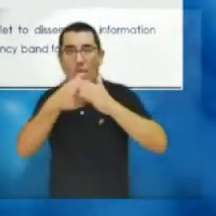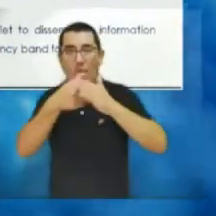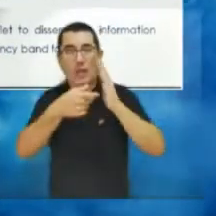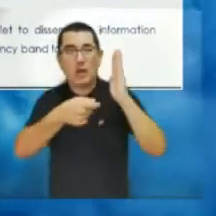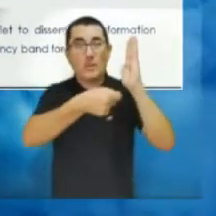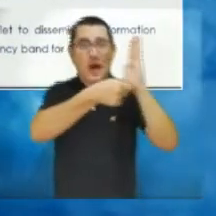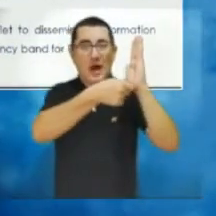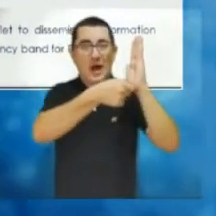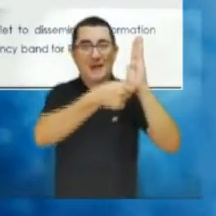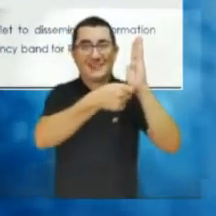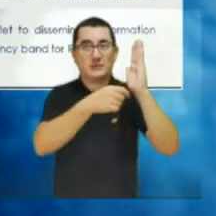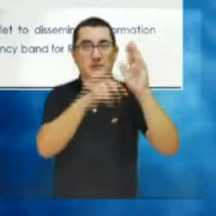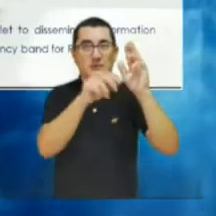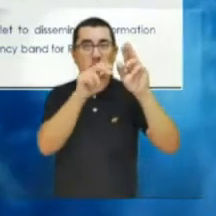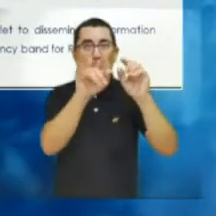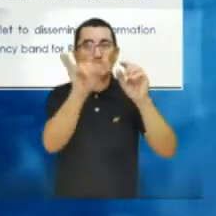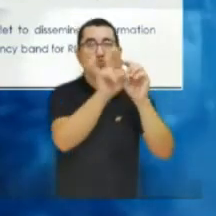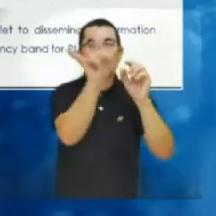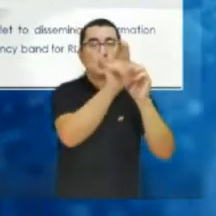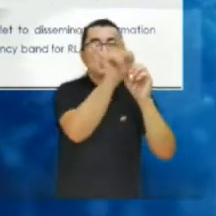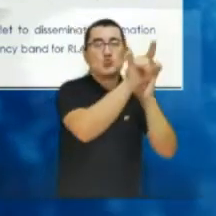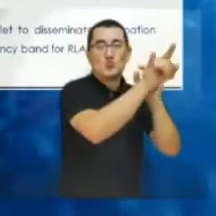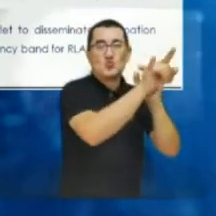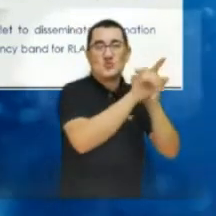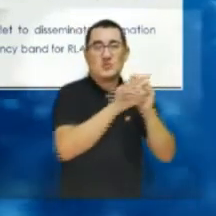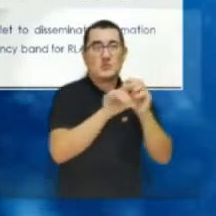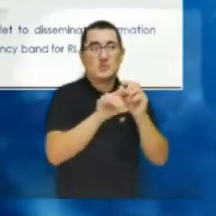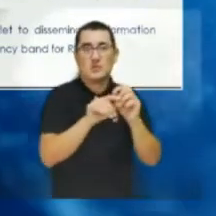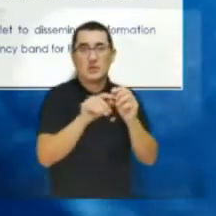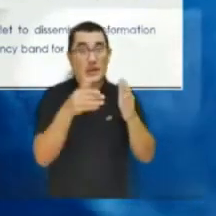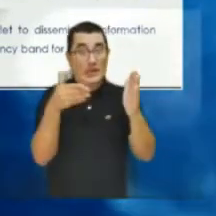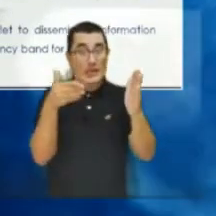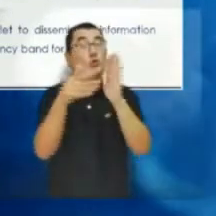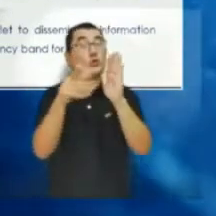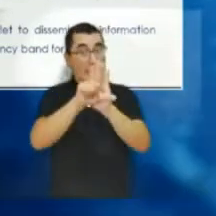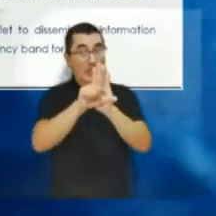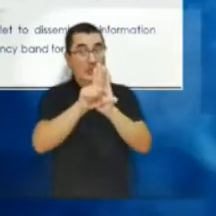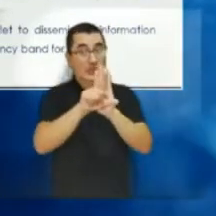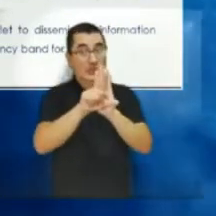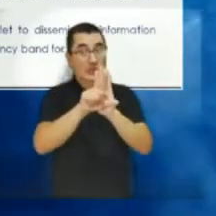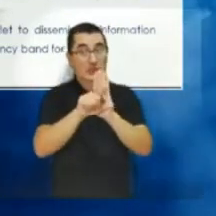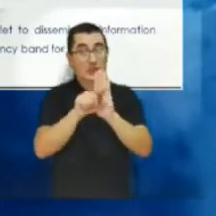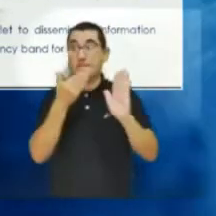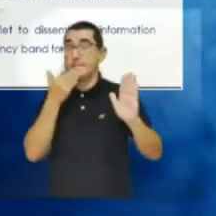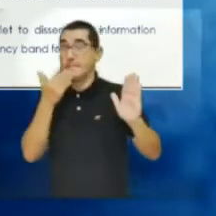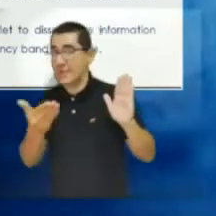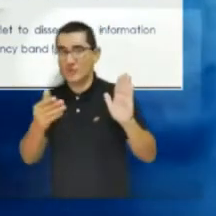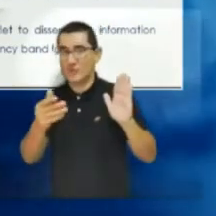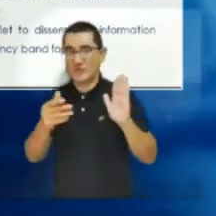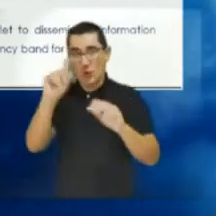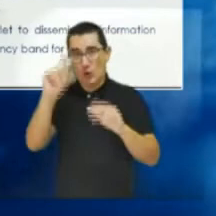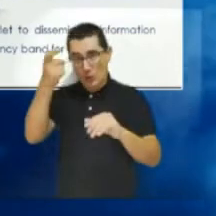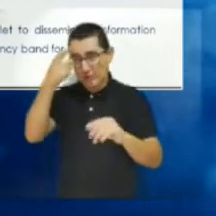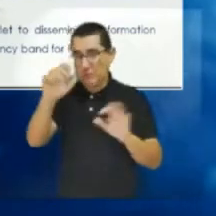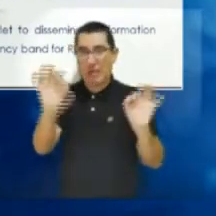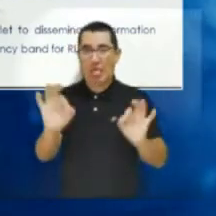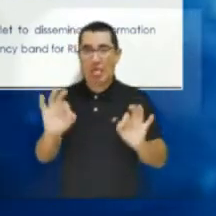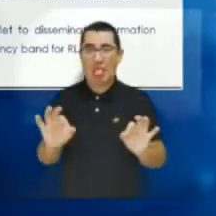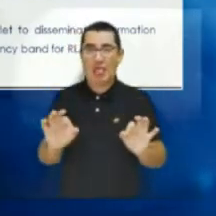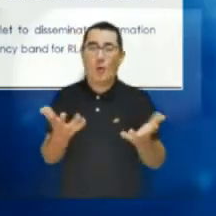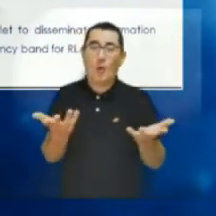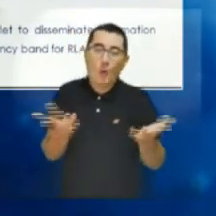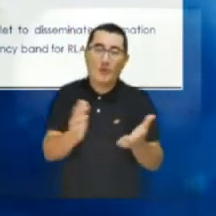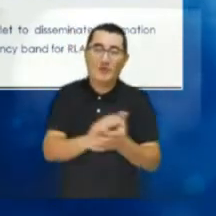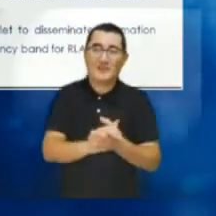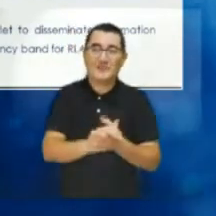weather radars, which sometimes are interfered by airlines in the 5 gigahertz because the equipment are not compliant,